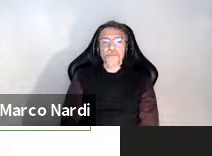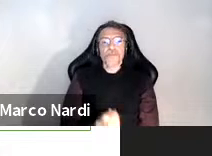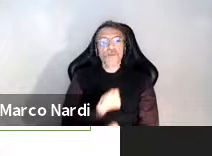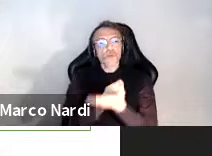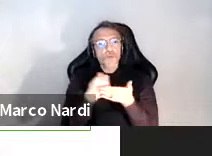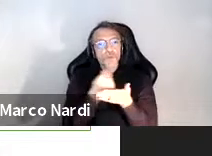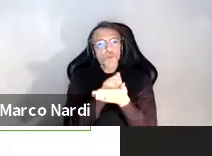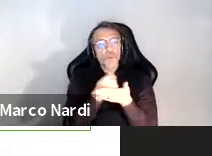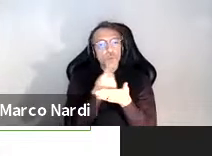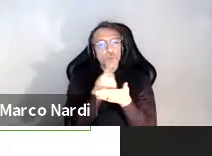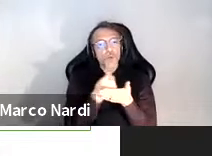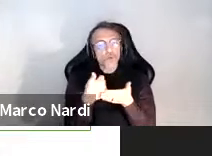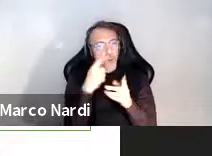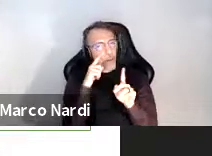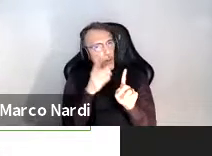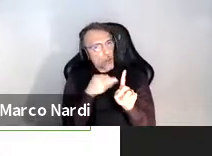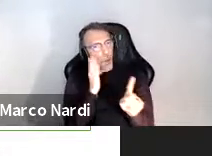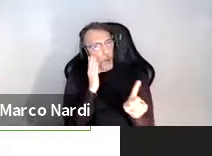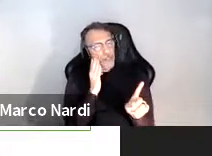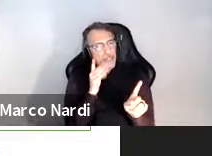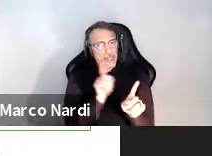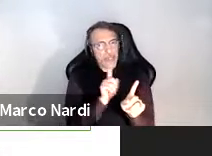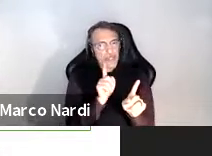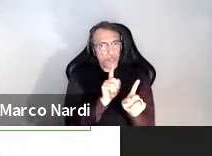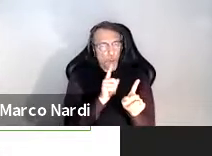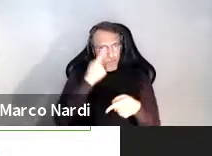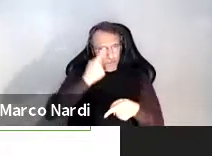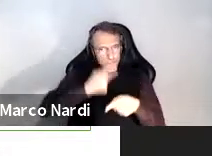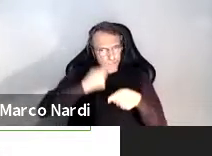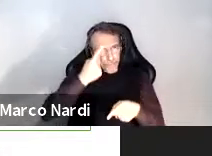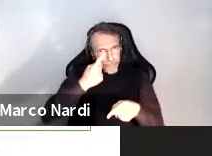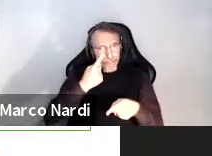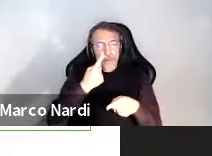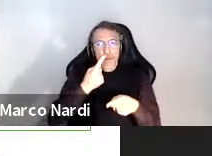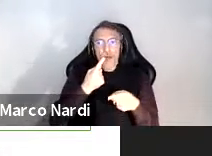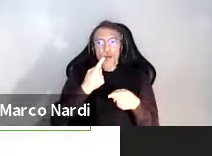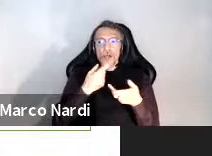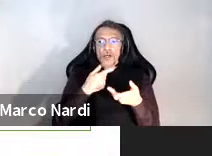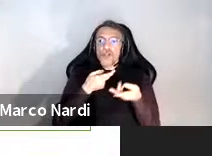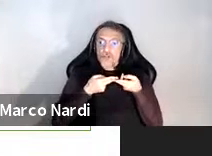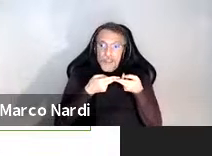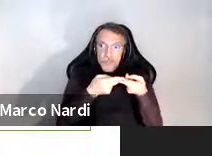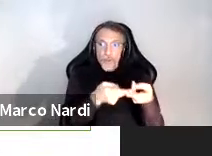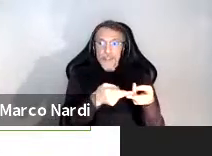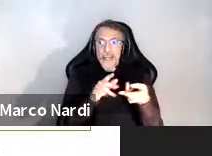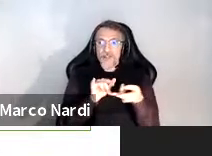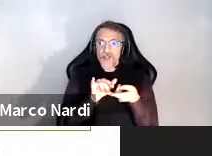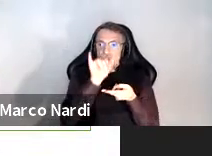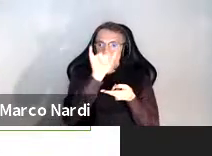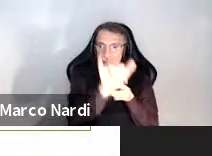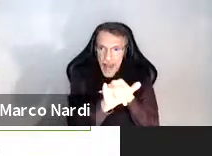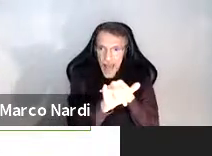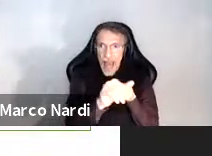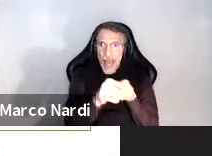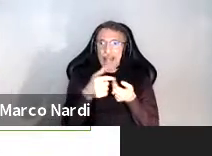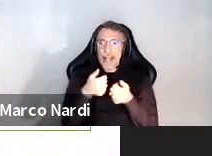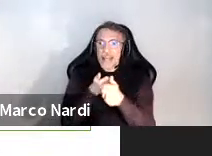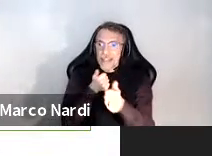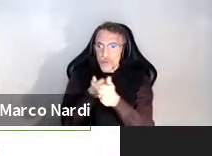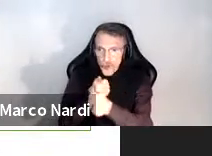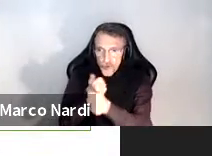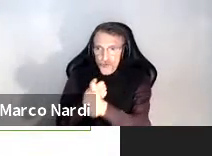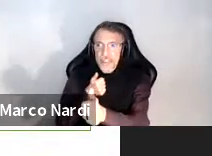what we noticed was the ones that had the immediate impact were the transportation, airline, industries, as well